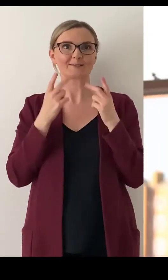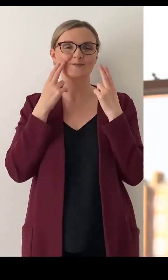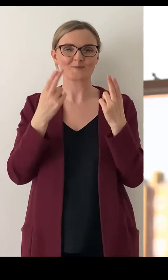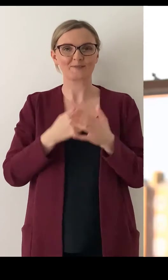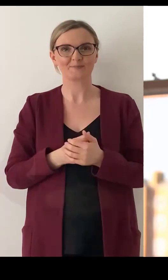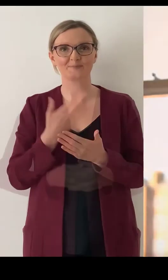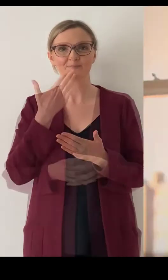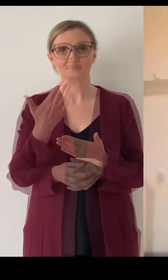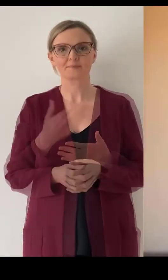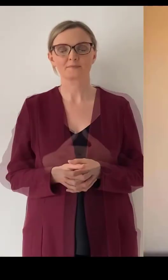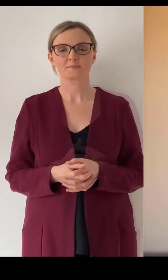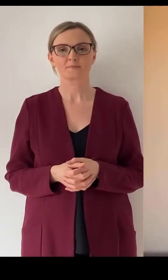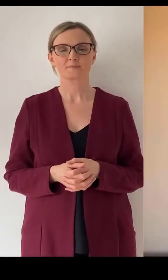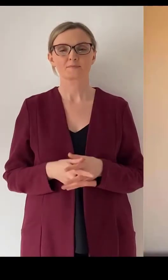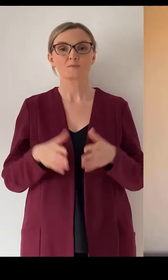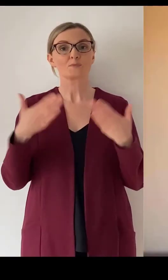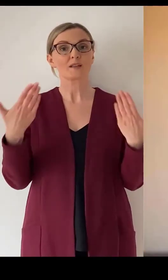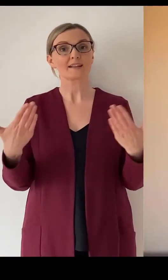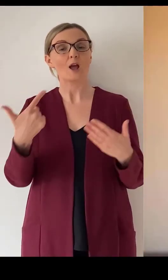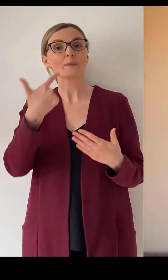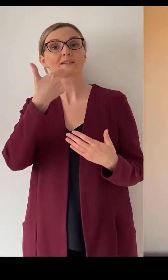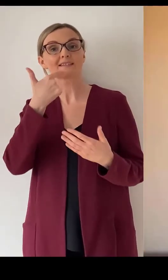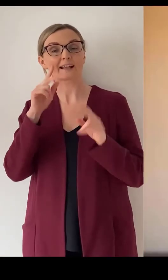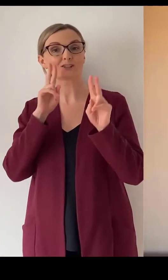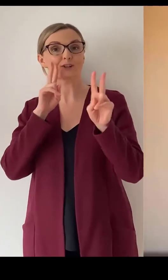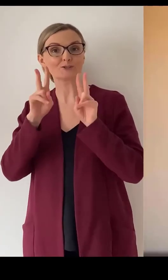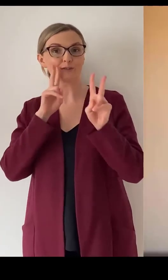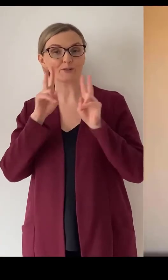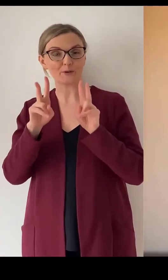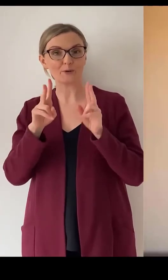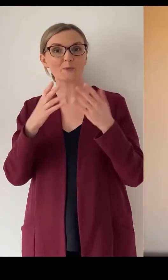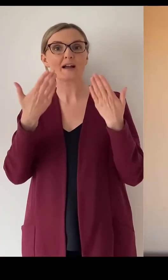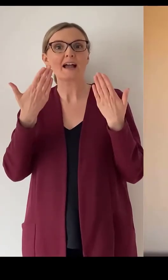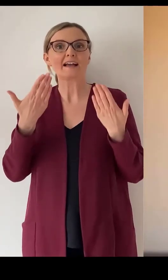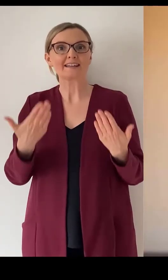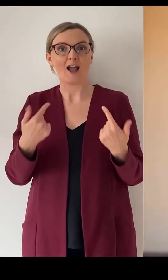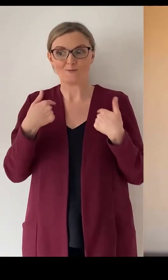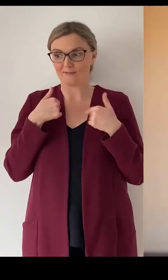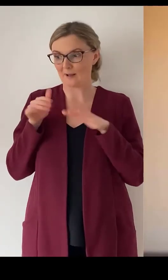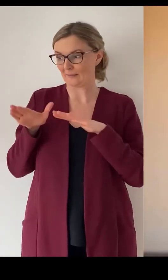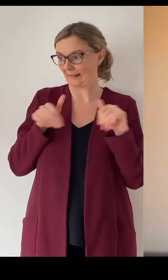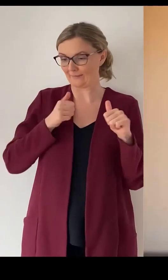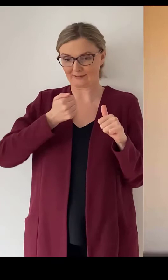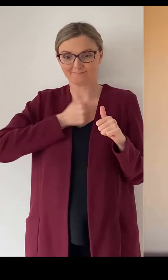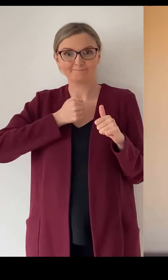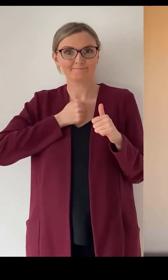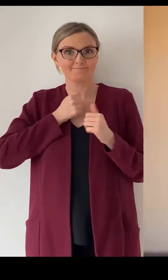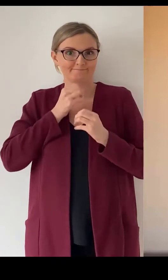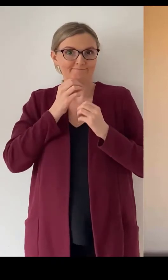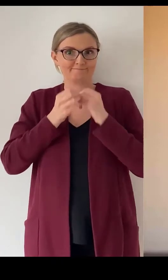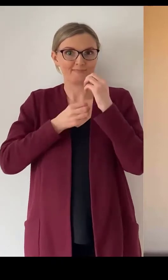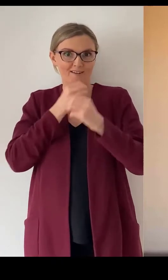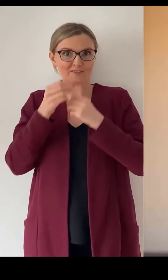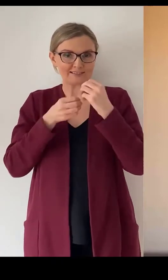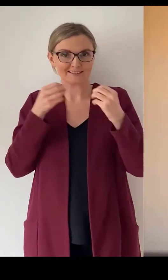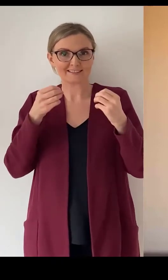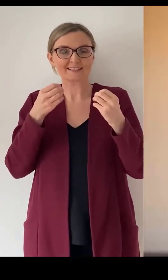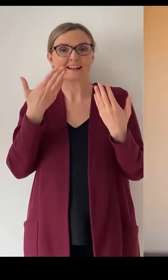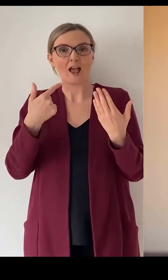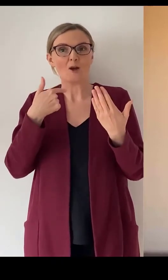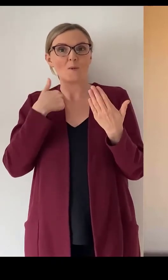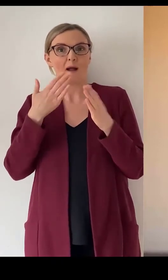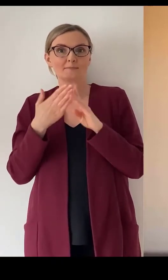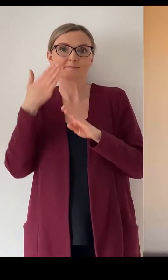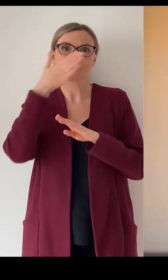Stefana. For our second interview, we're going to leave the off-campus home office